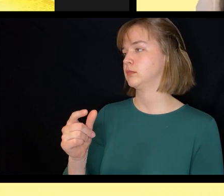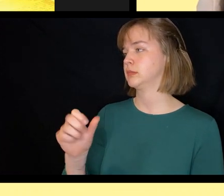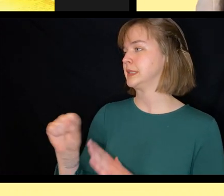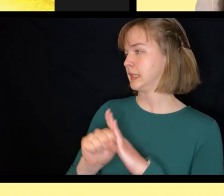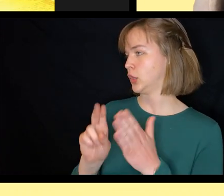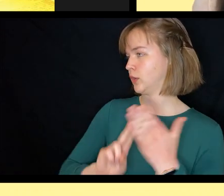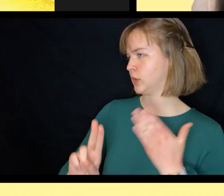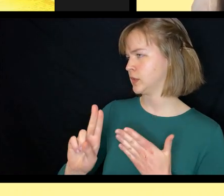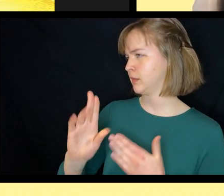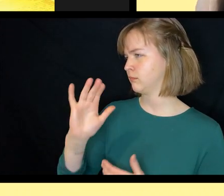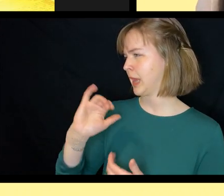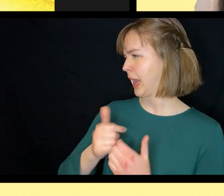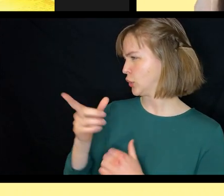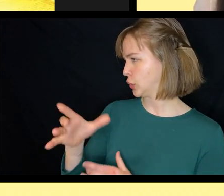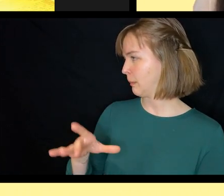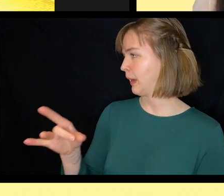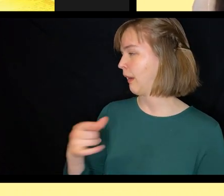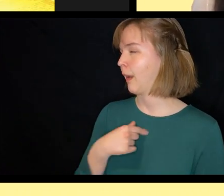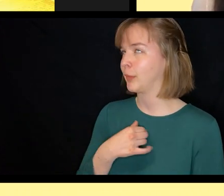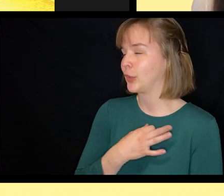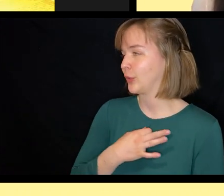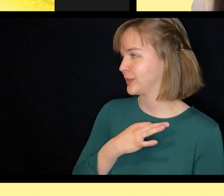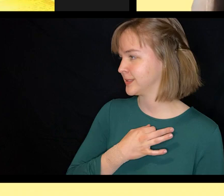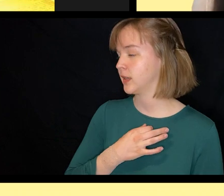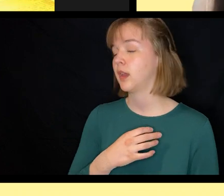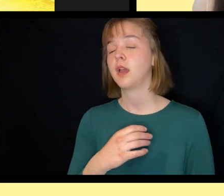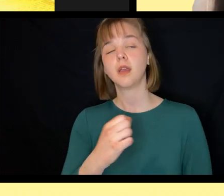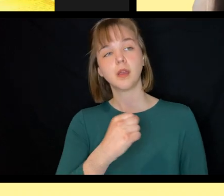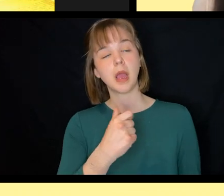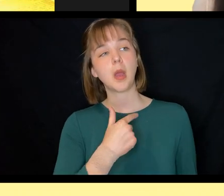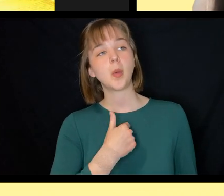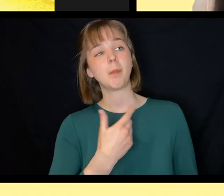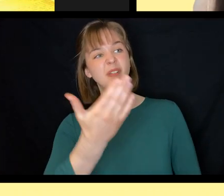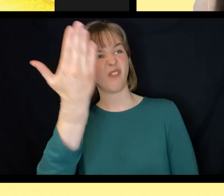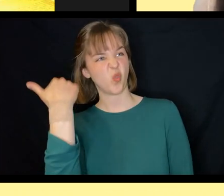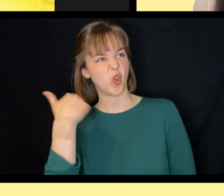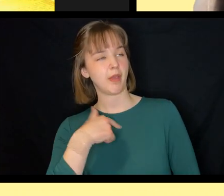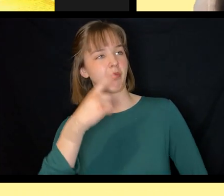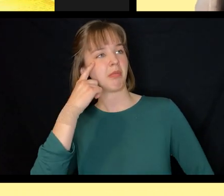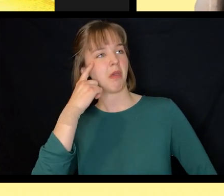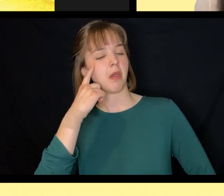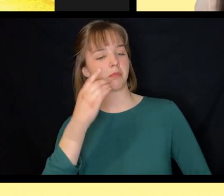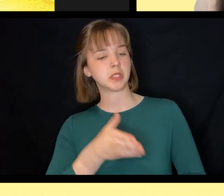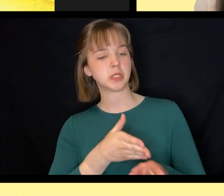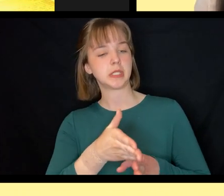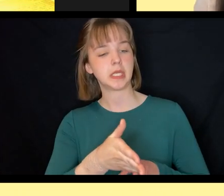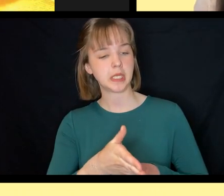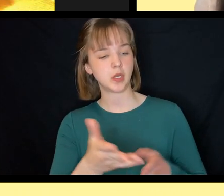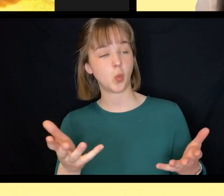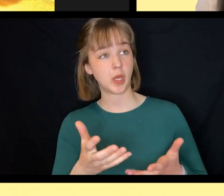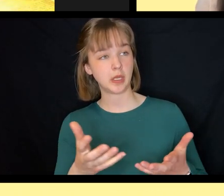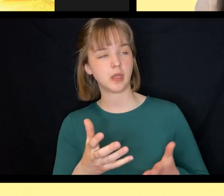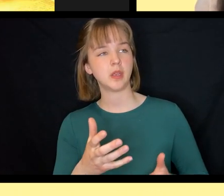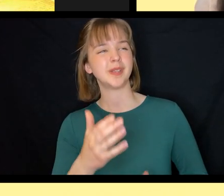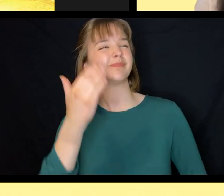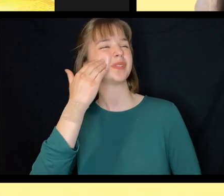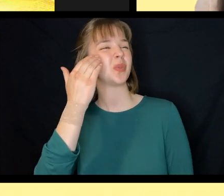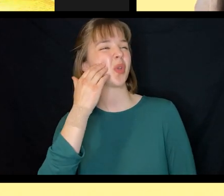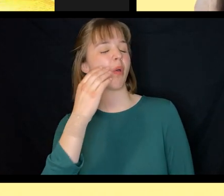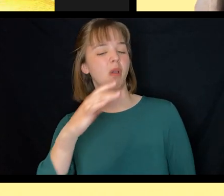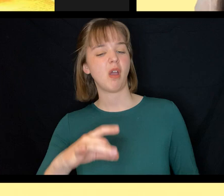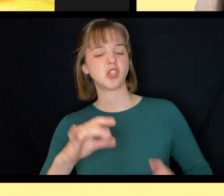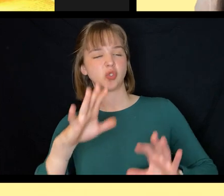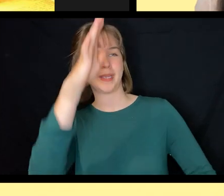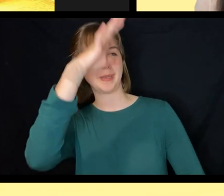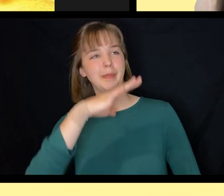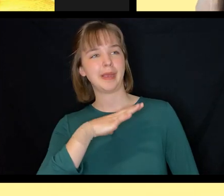hearing about how people pick their schools. Mine was based on what I originally was going to study. So I was like, growing up, I was big into like